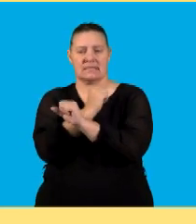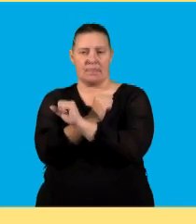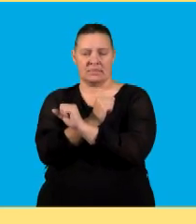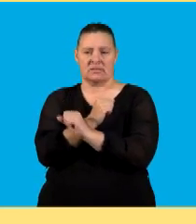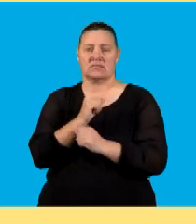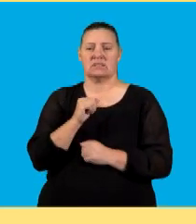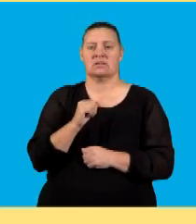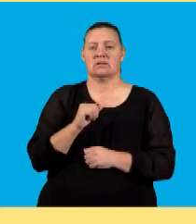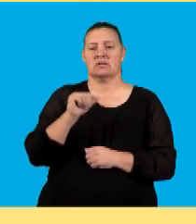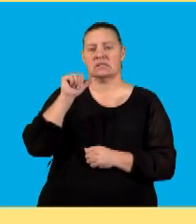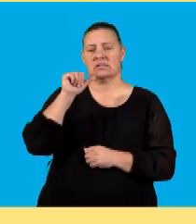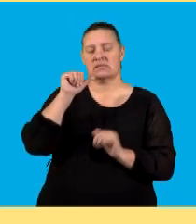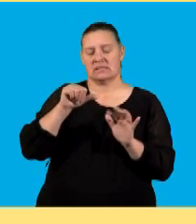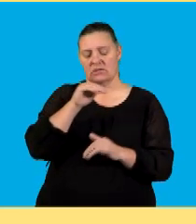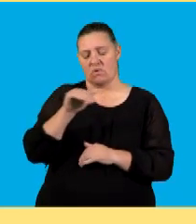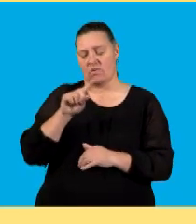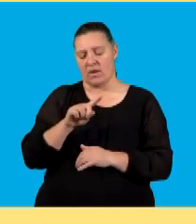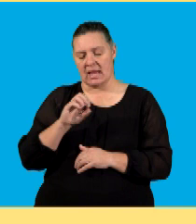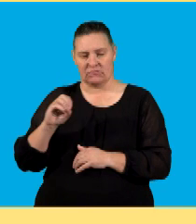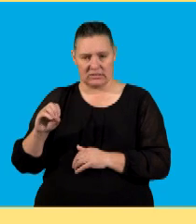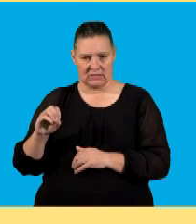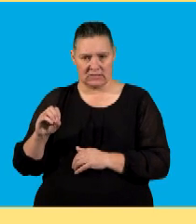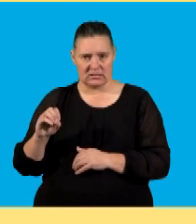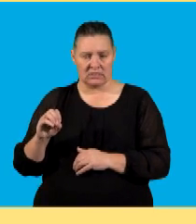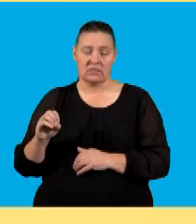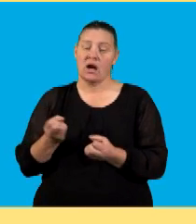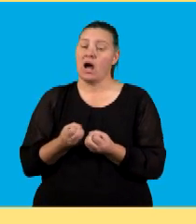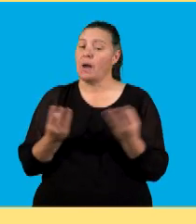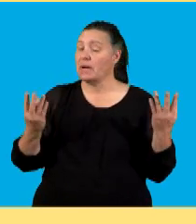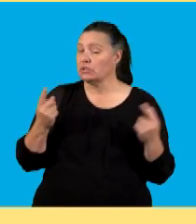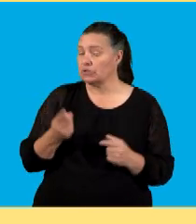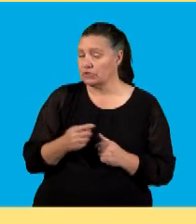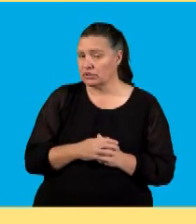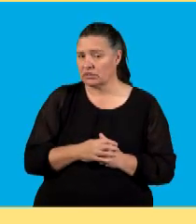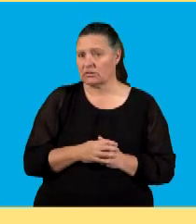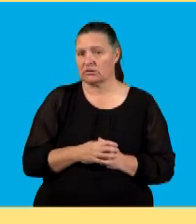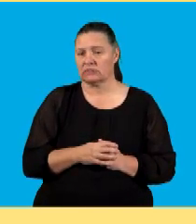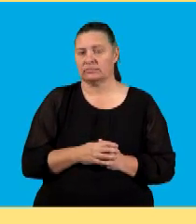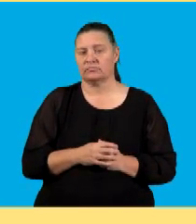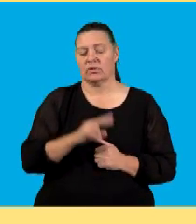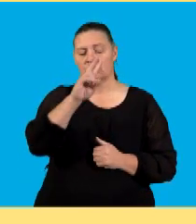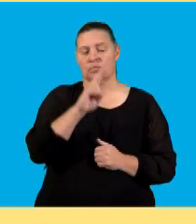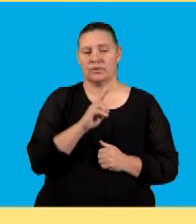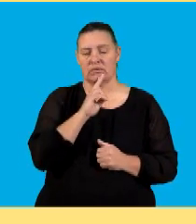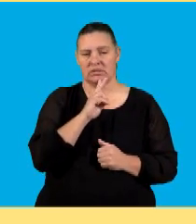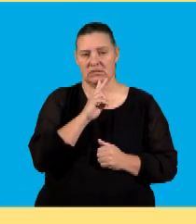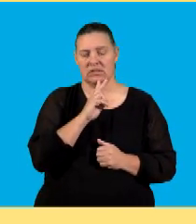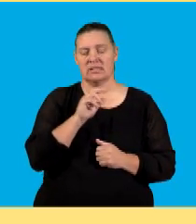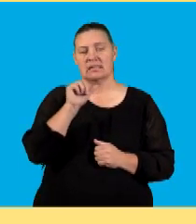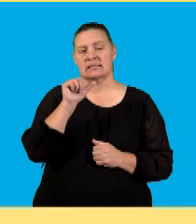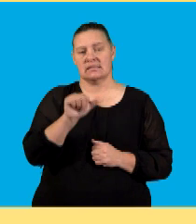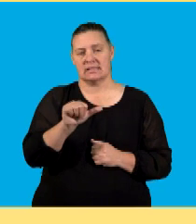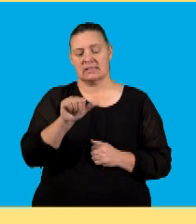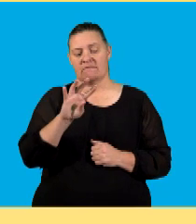16,550, multiply that by 16%. Punch that in your calculator, you will get